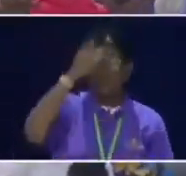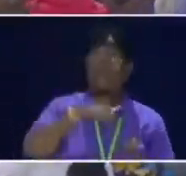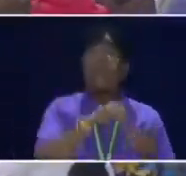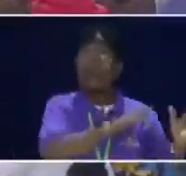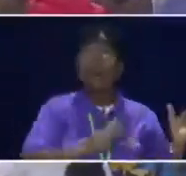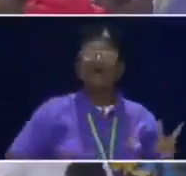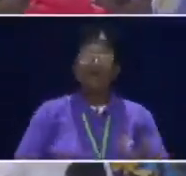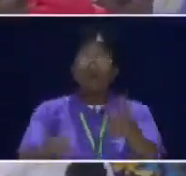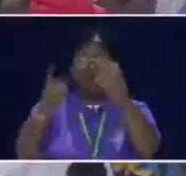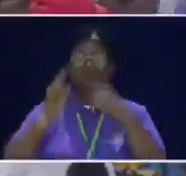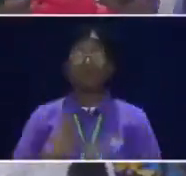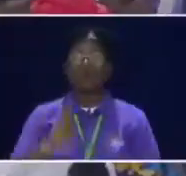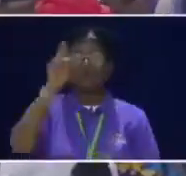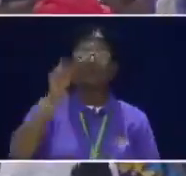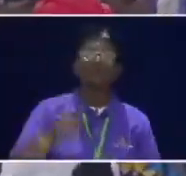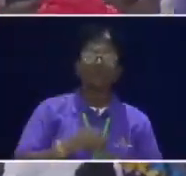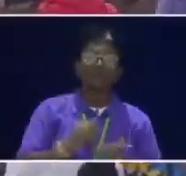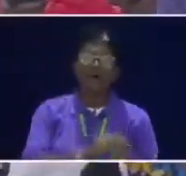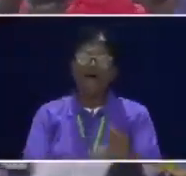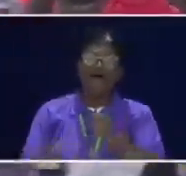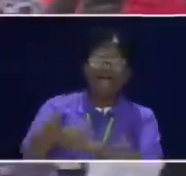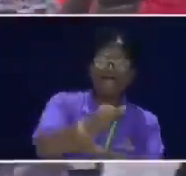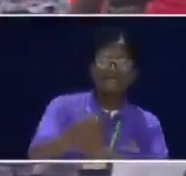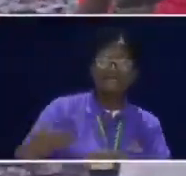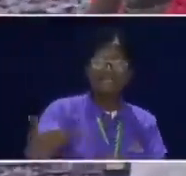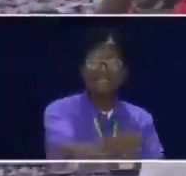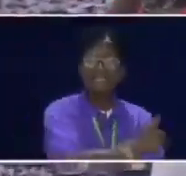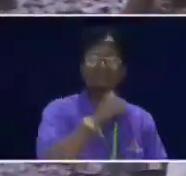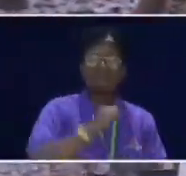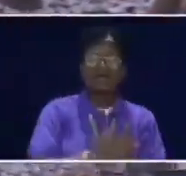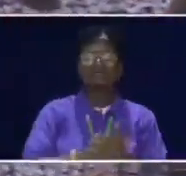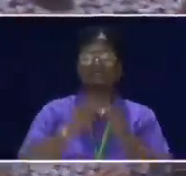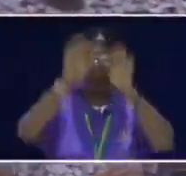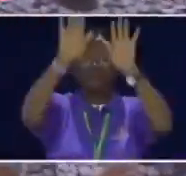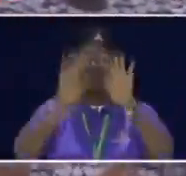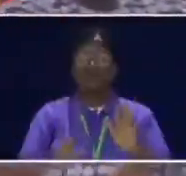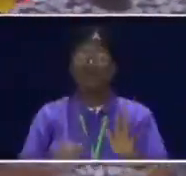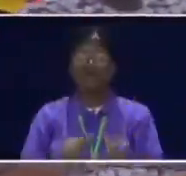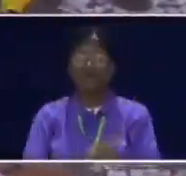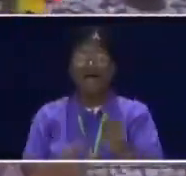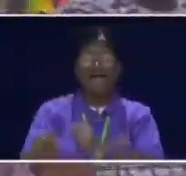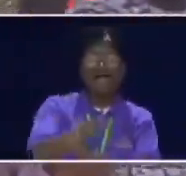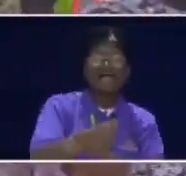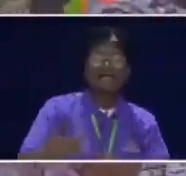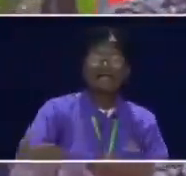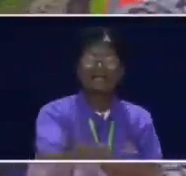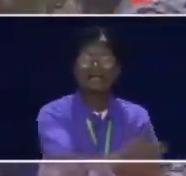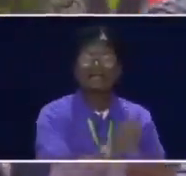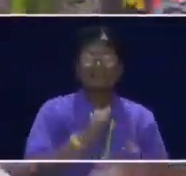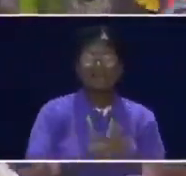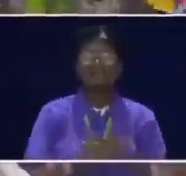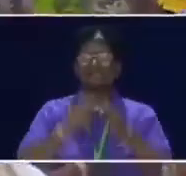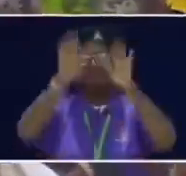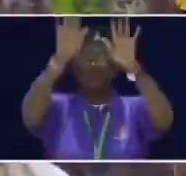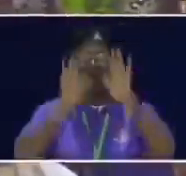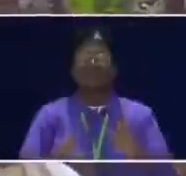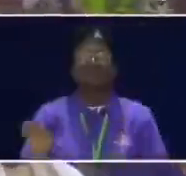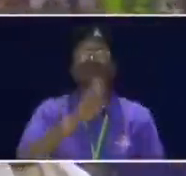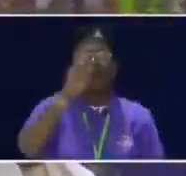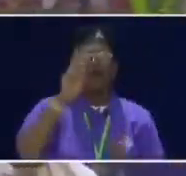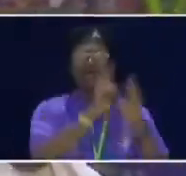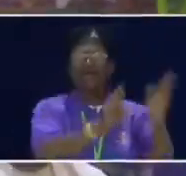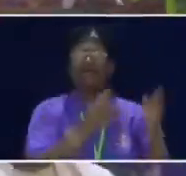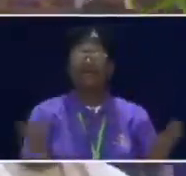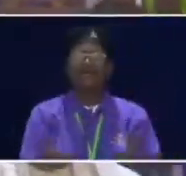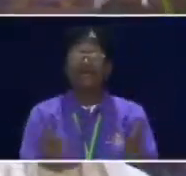and claim that miracle. Go ahead and claim that miracle. Go ahead and claim that miracle. You are already here. You can see